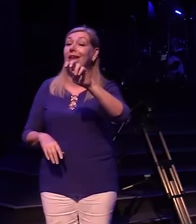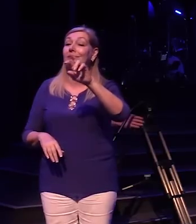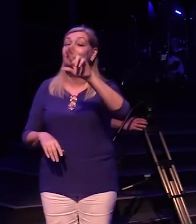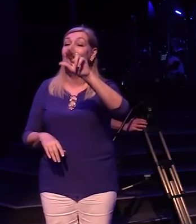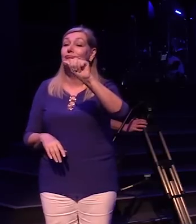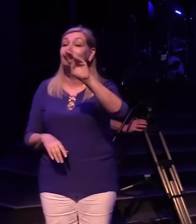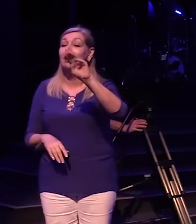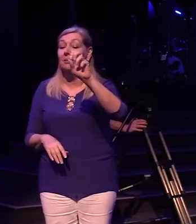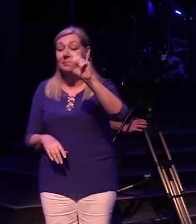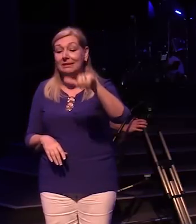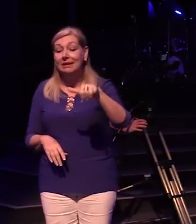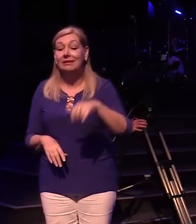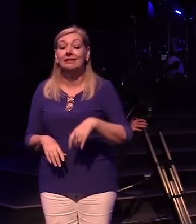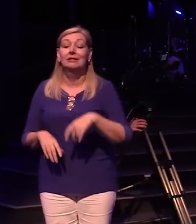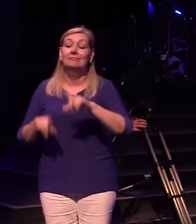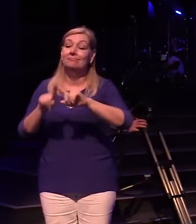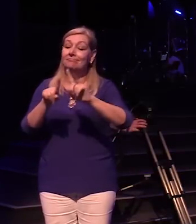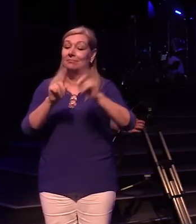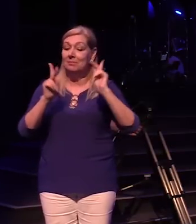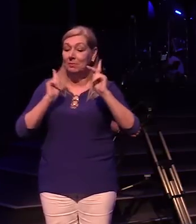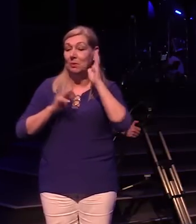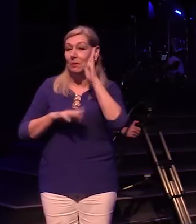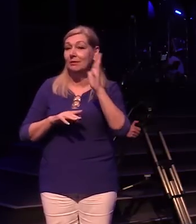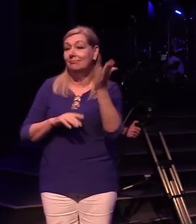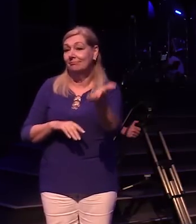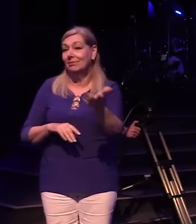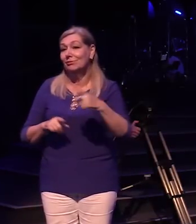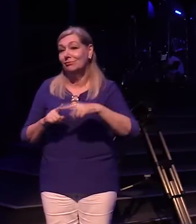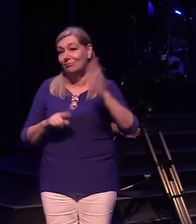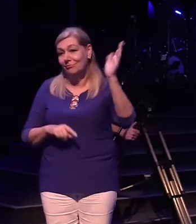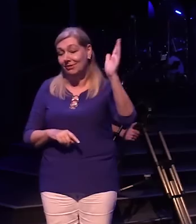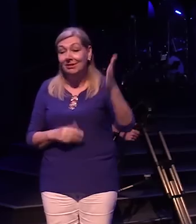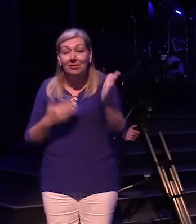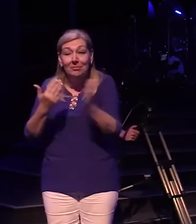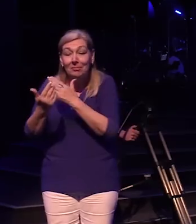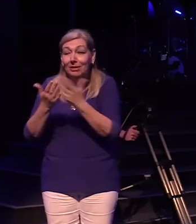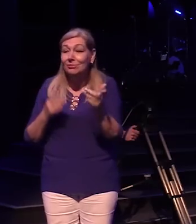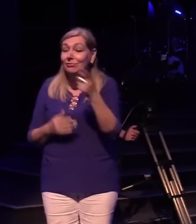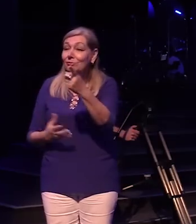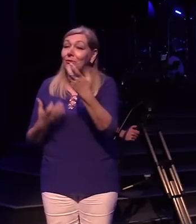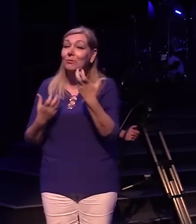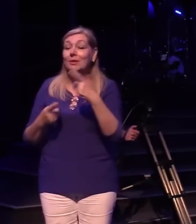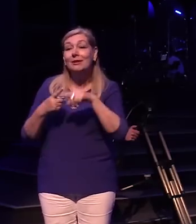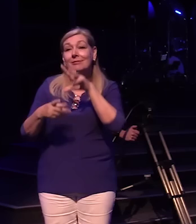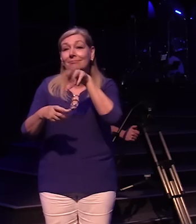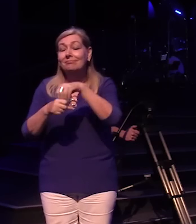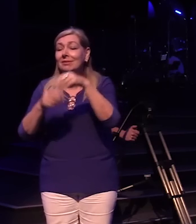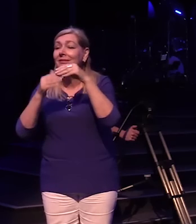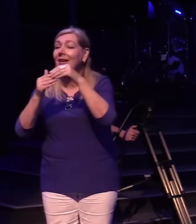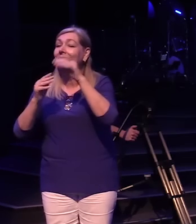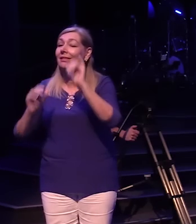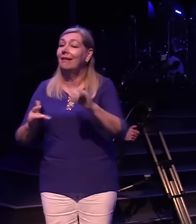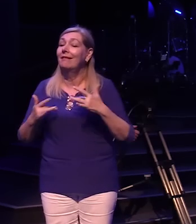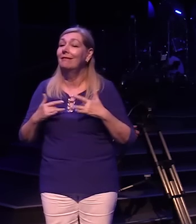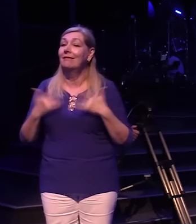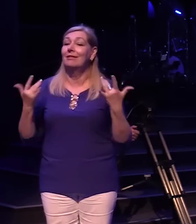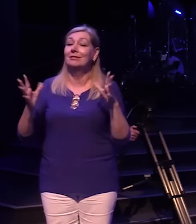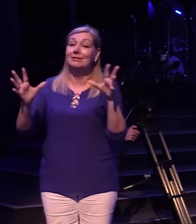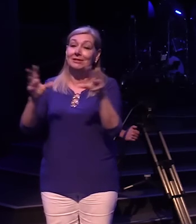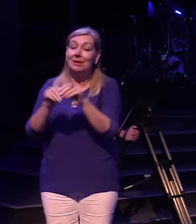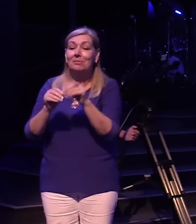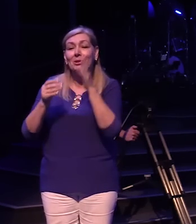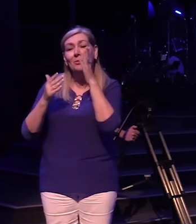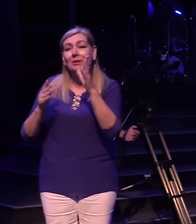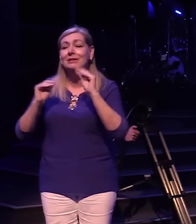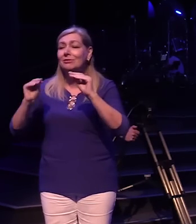Elbers, Albert Tate, and Craig Rochelle. No matter your place or your position, the summit will empower you to lead